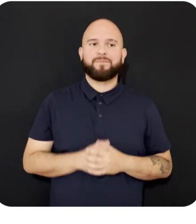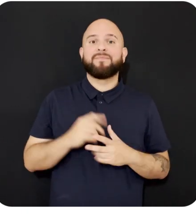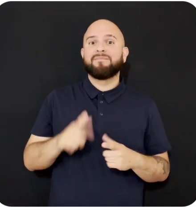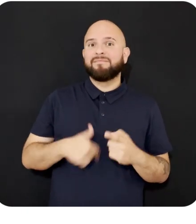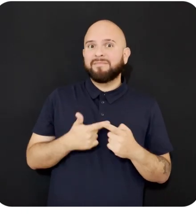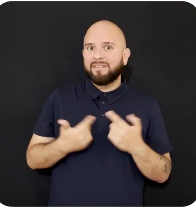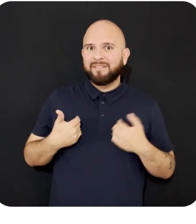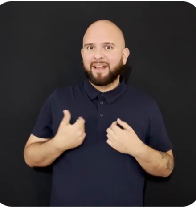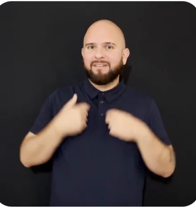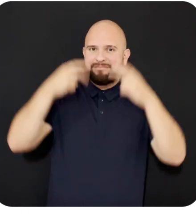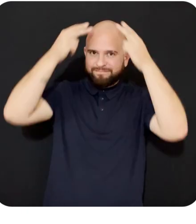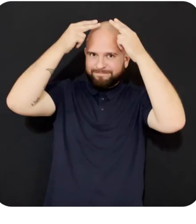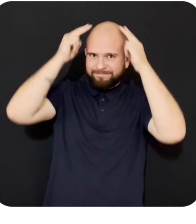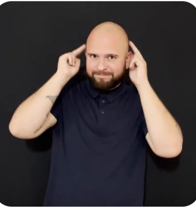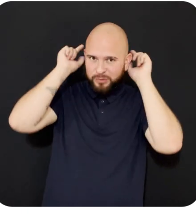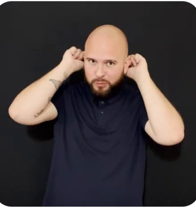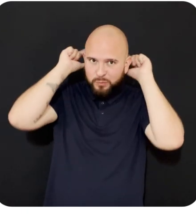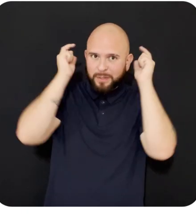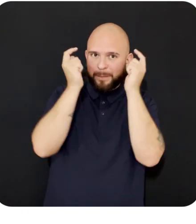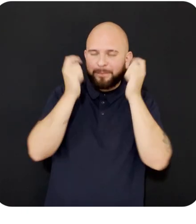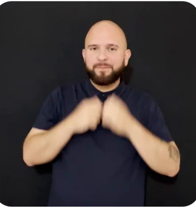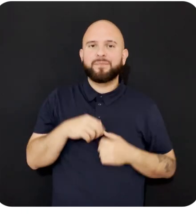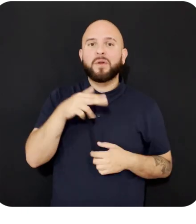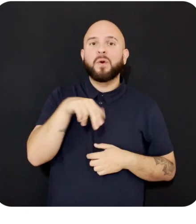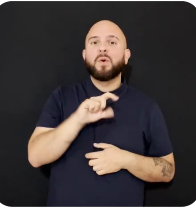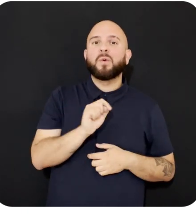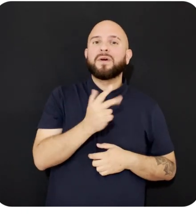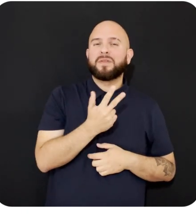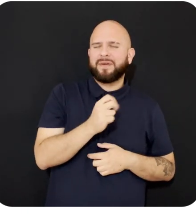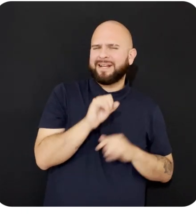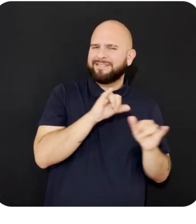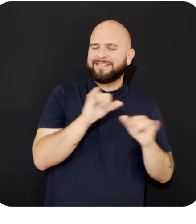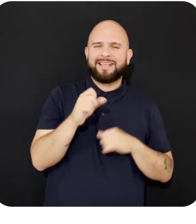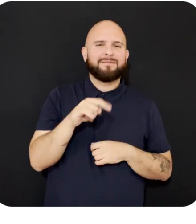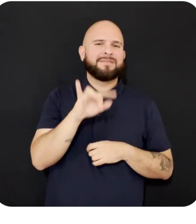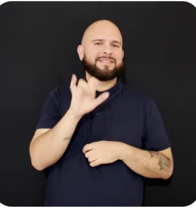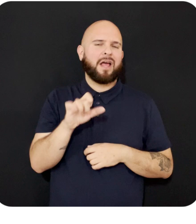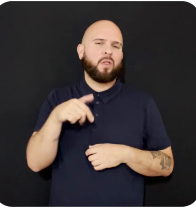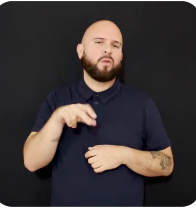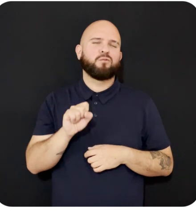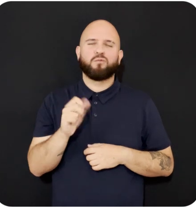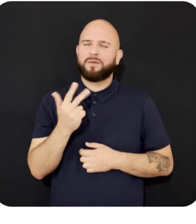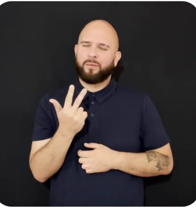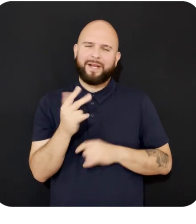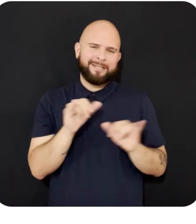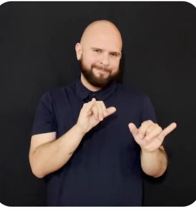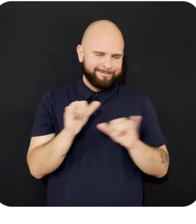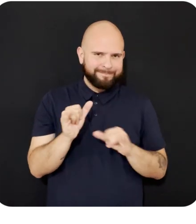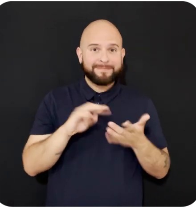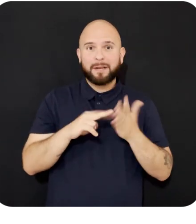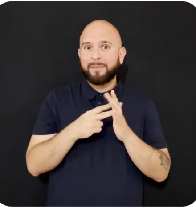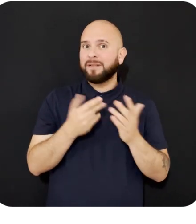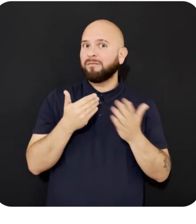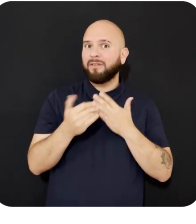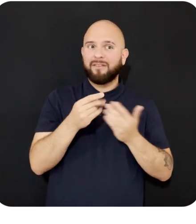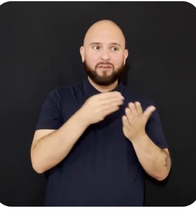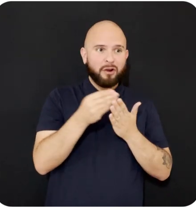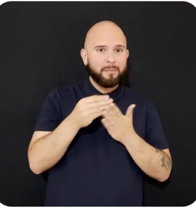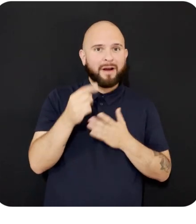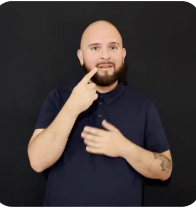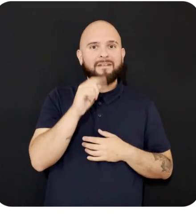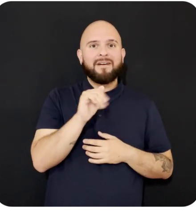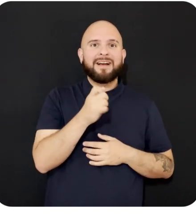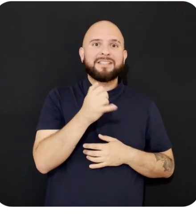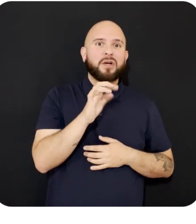Then there's the strap. The Quest 3S uses the same style strap as the Quest 3, meaning that all the strap accessories